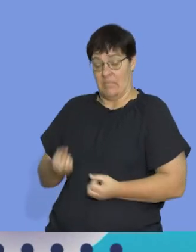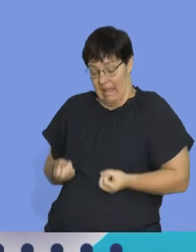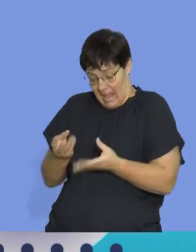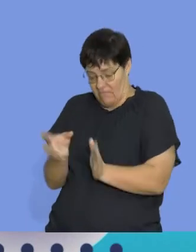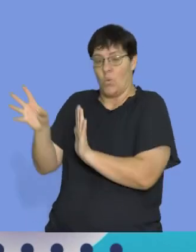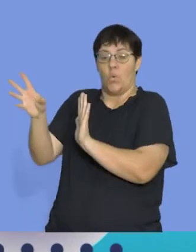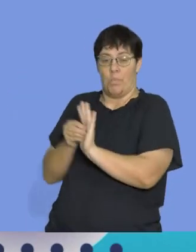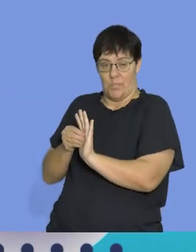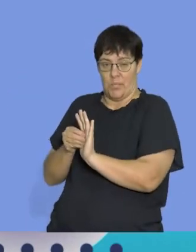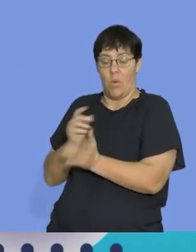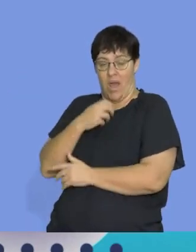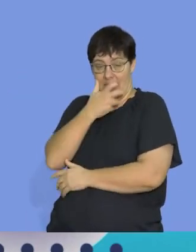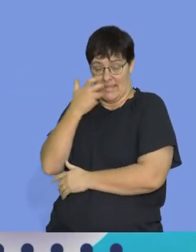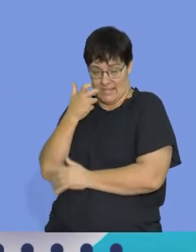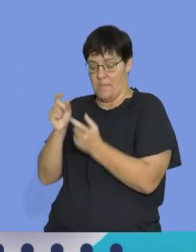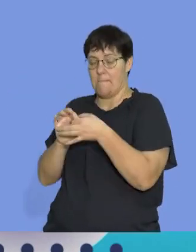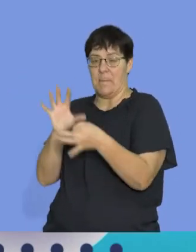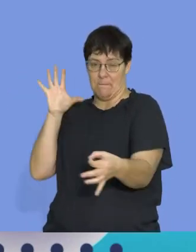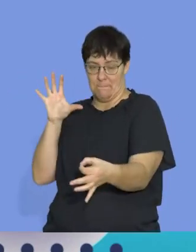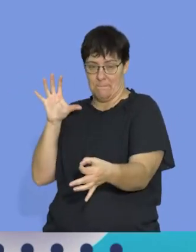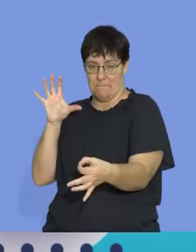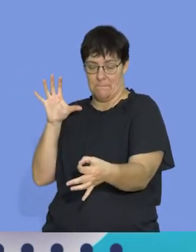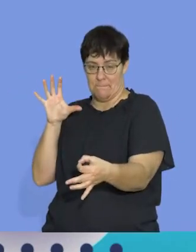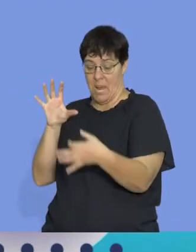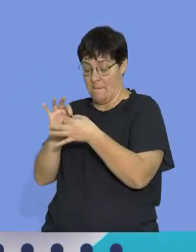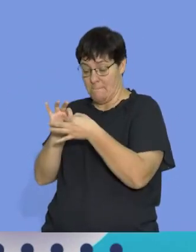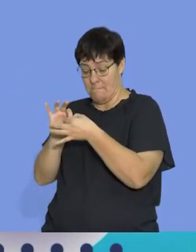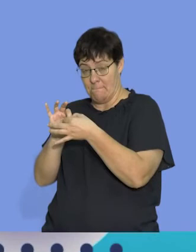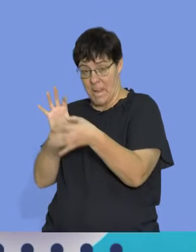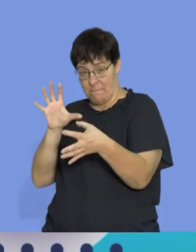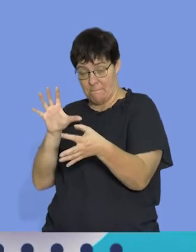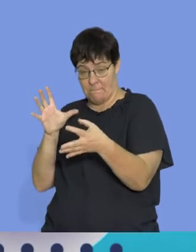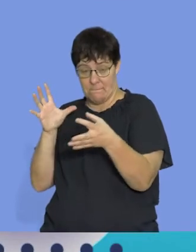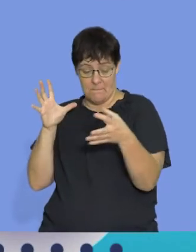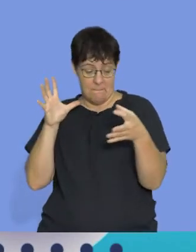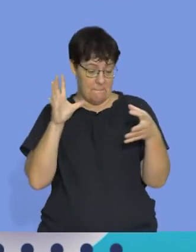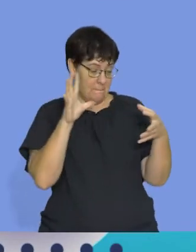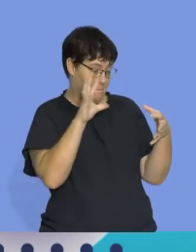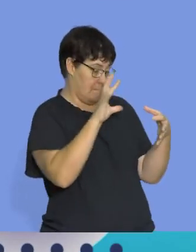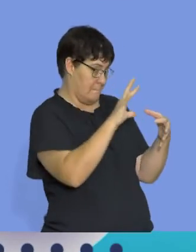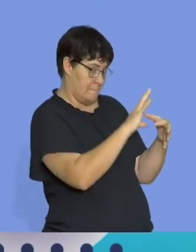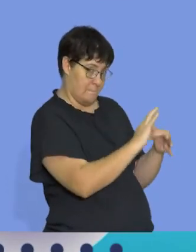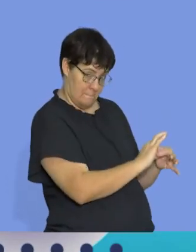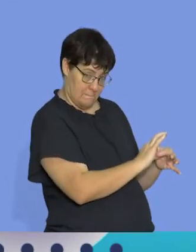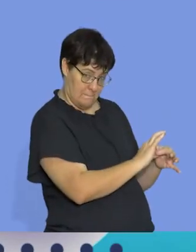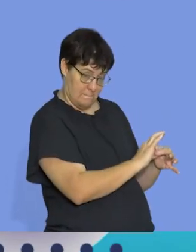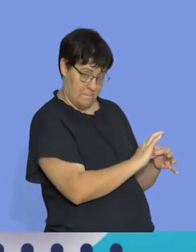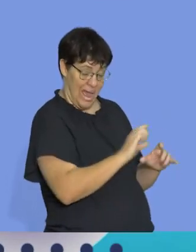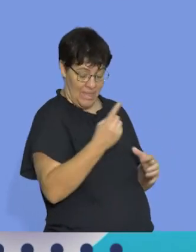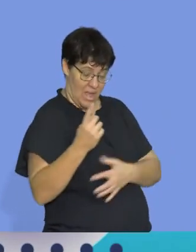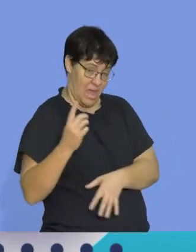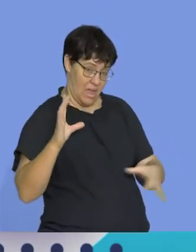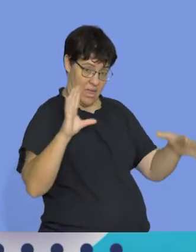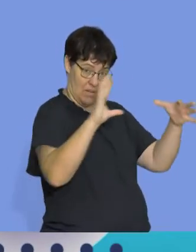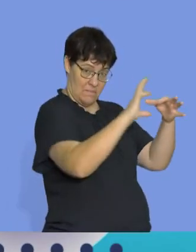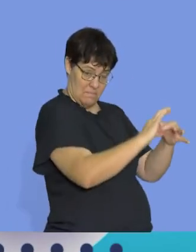of heat, to break the bonds. Then when immediately we start forming new substances, the energy is released. That's why the